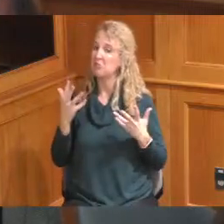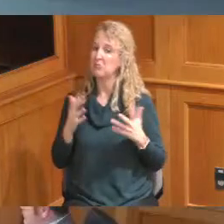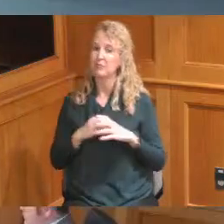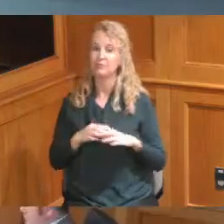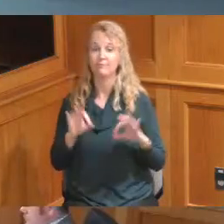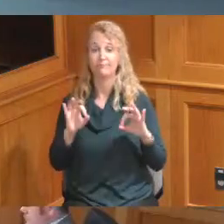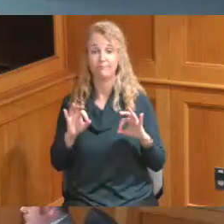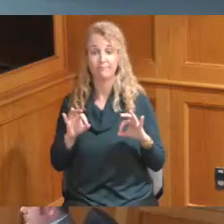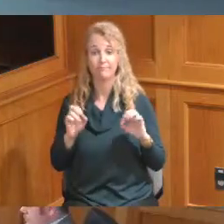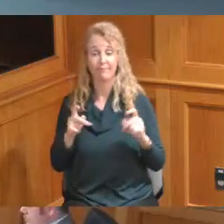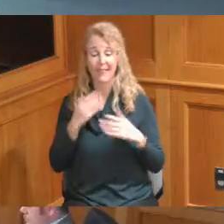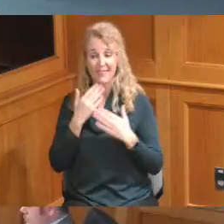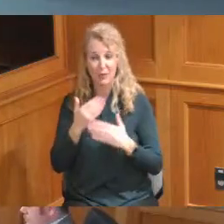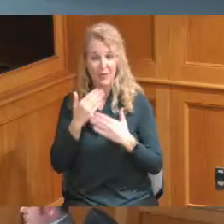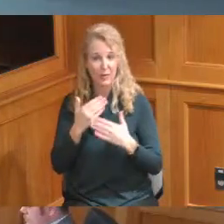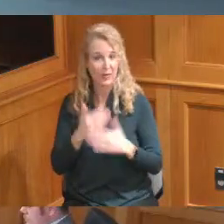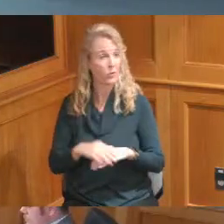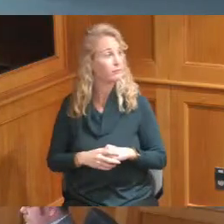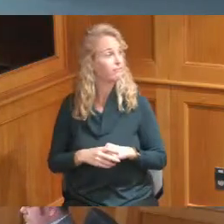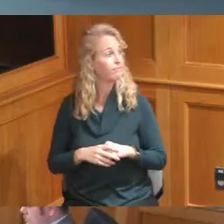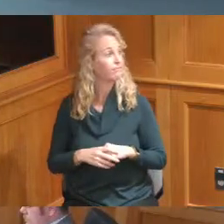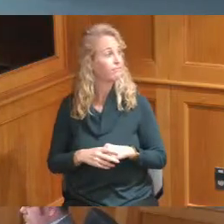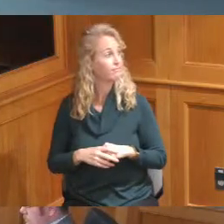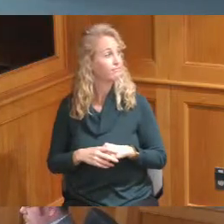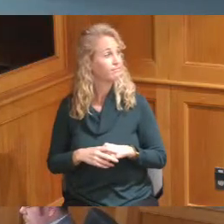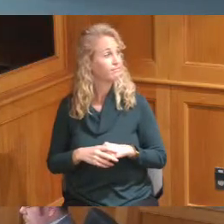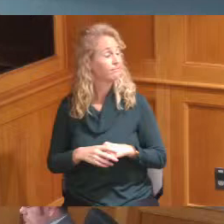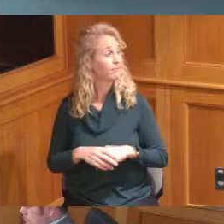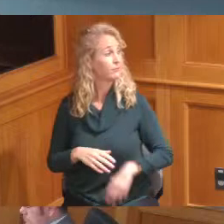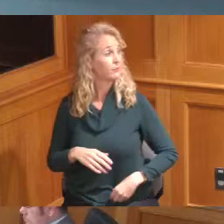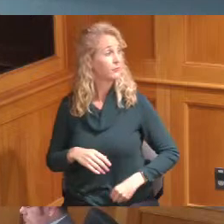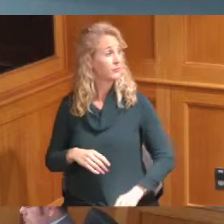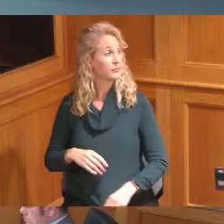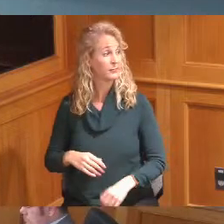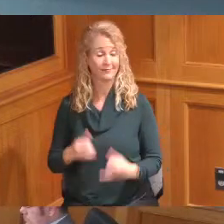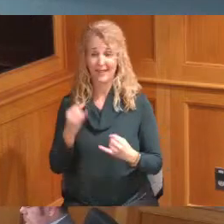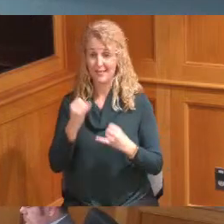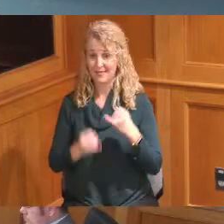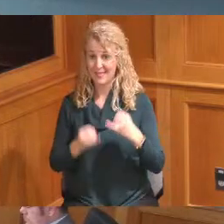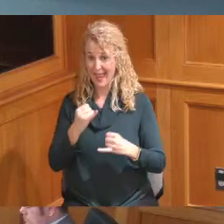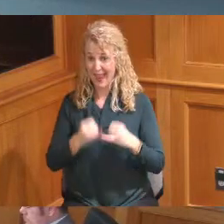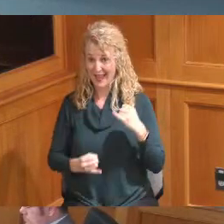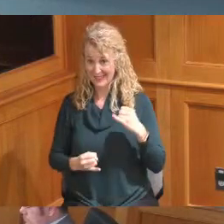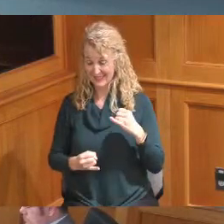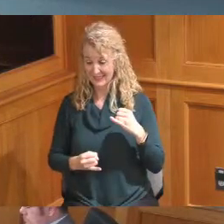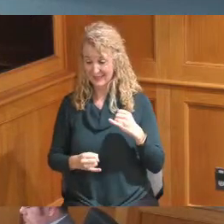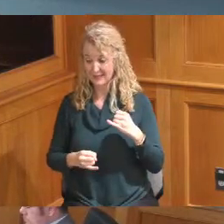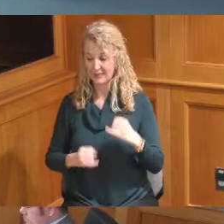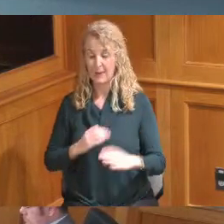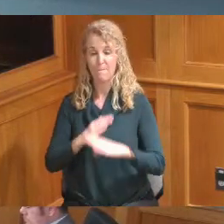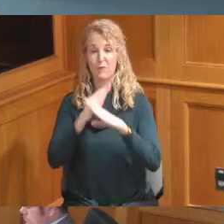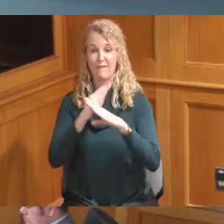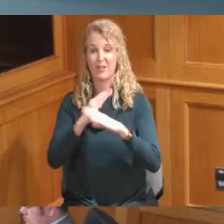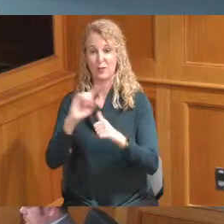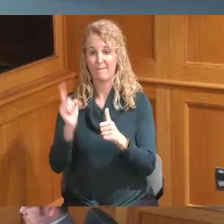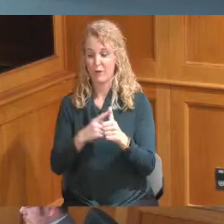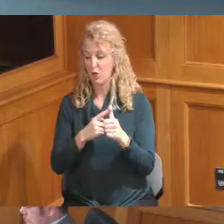Okay, thank you. Thank you very much. And last but not least, prevention first.